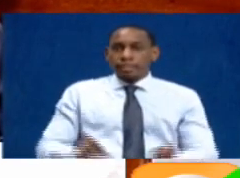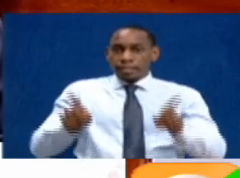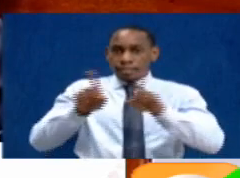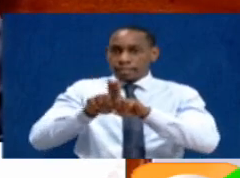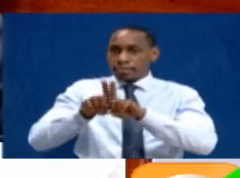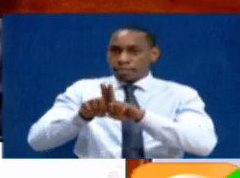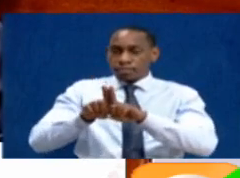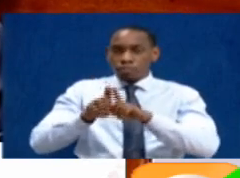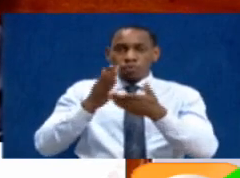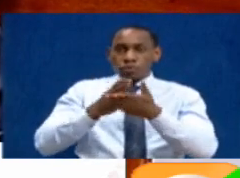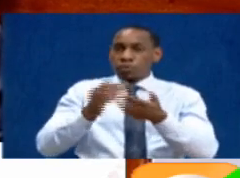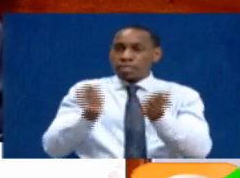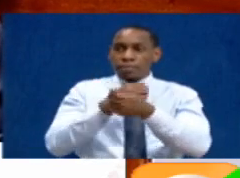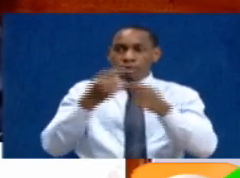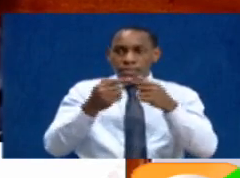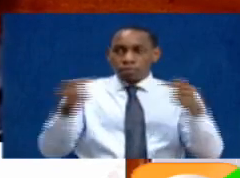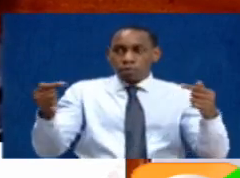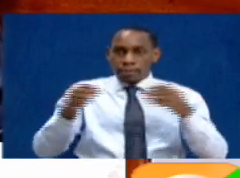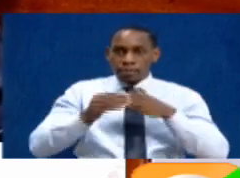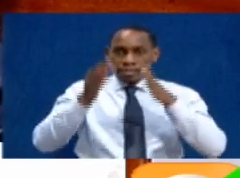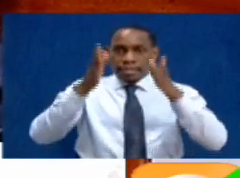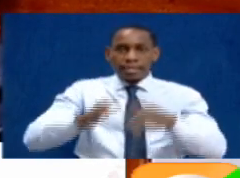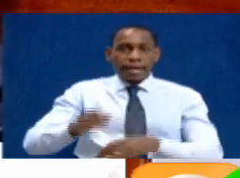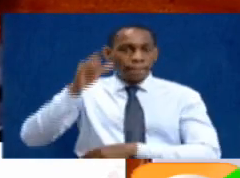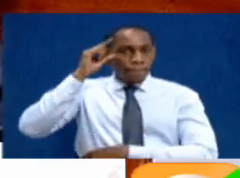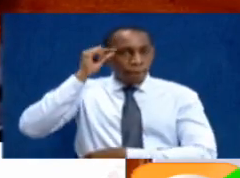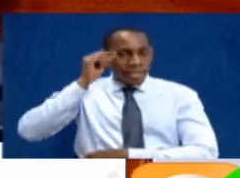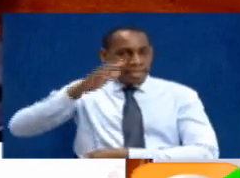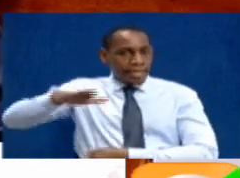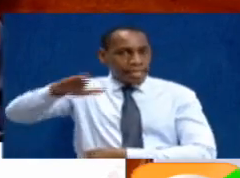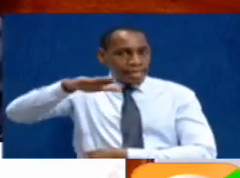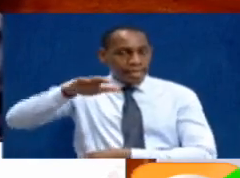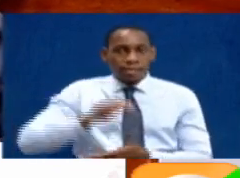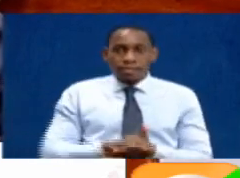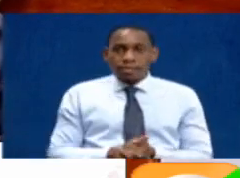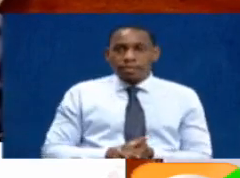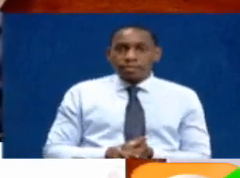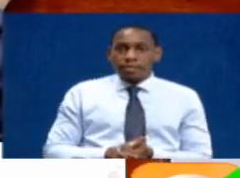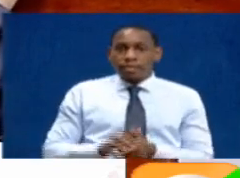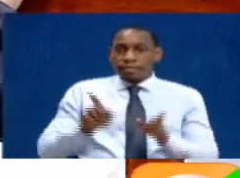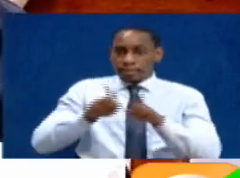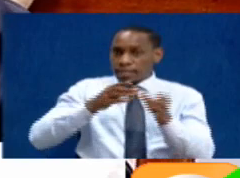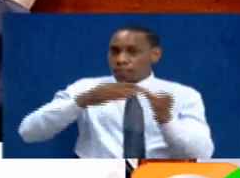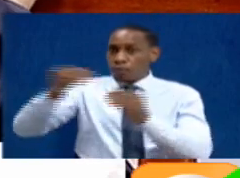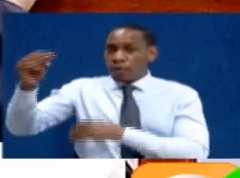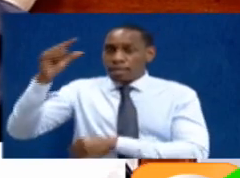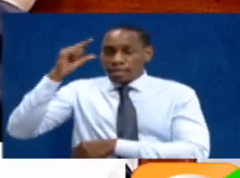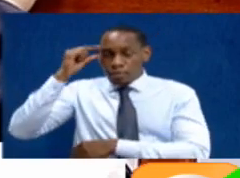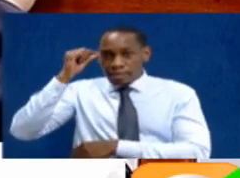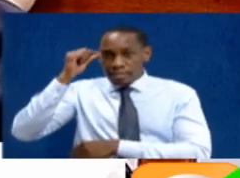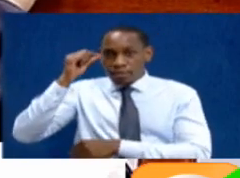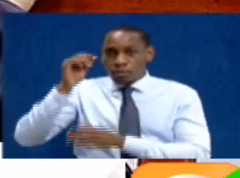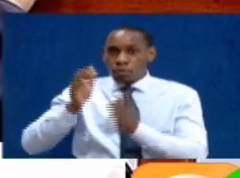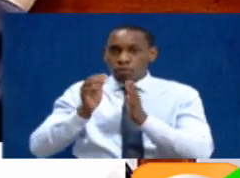most indisputable leader of the Coast people. And we went to see him in Mombasa as labor